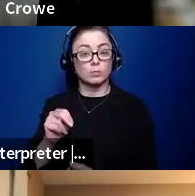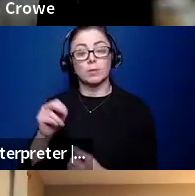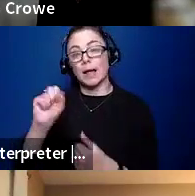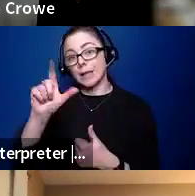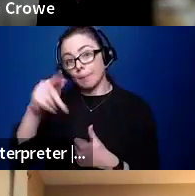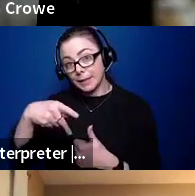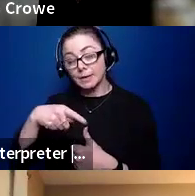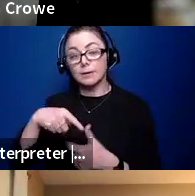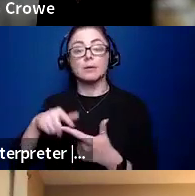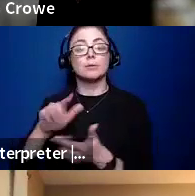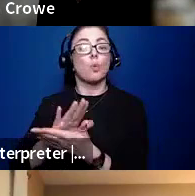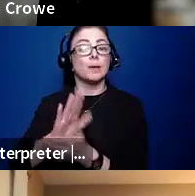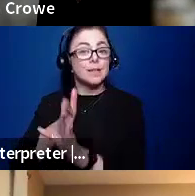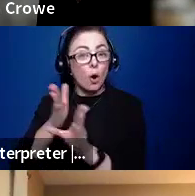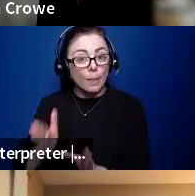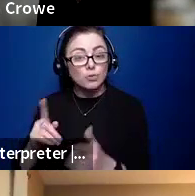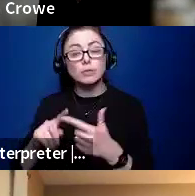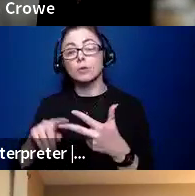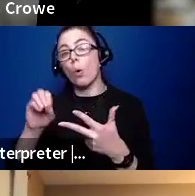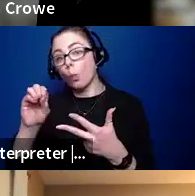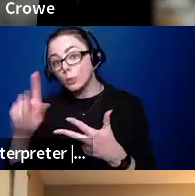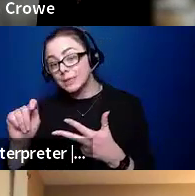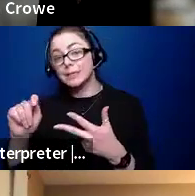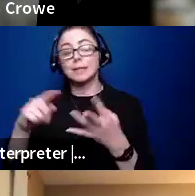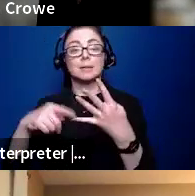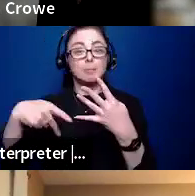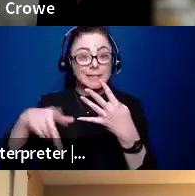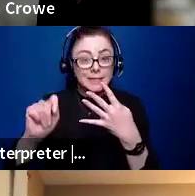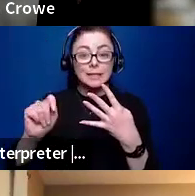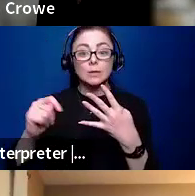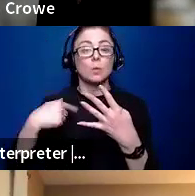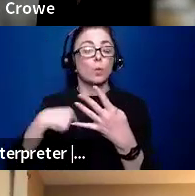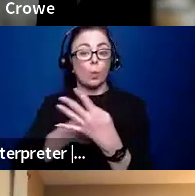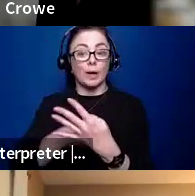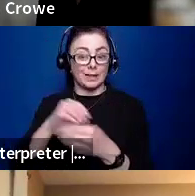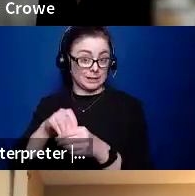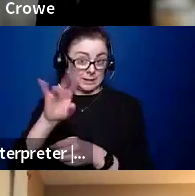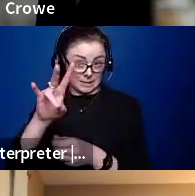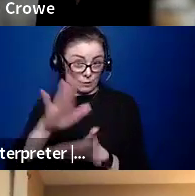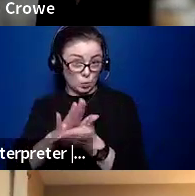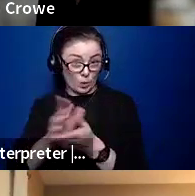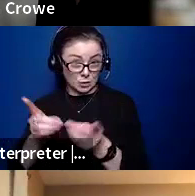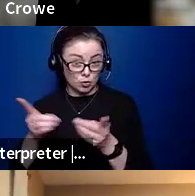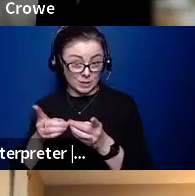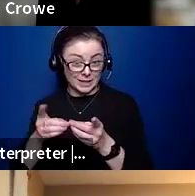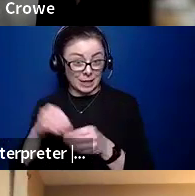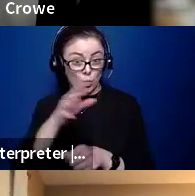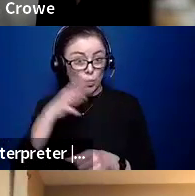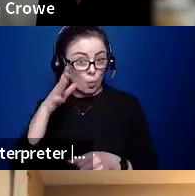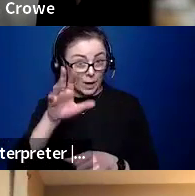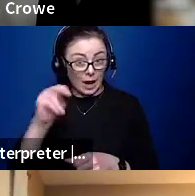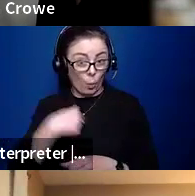school psychologists, our OTs, our PTs, and we spent in 7 school districts in rural